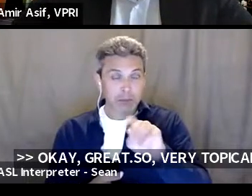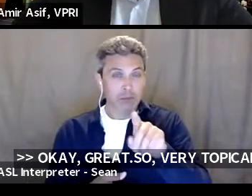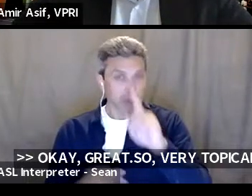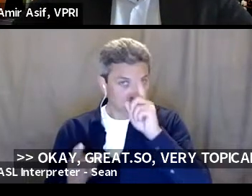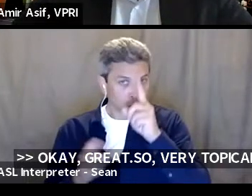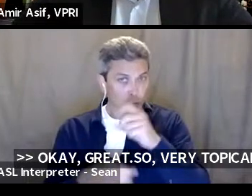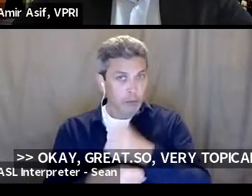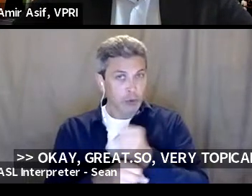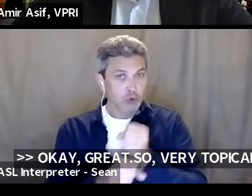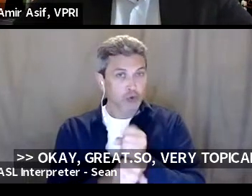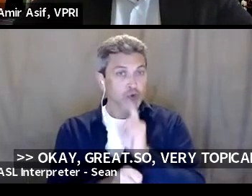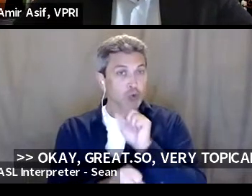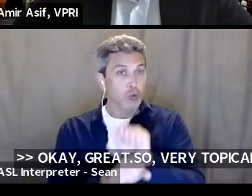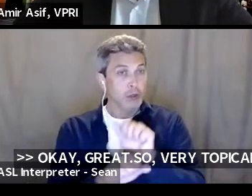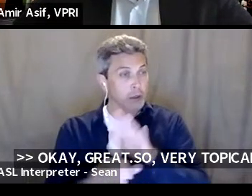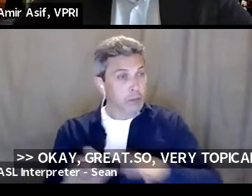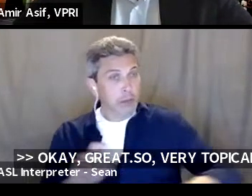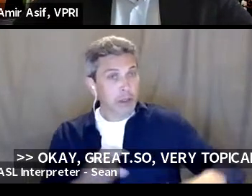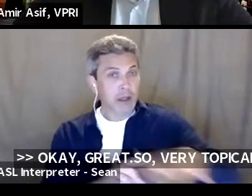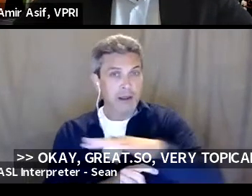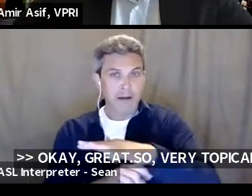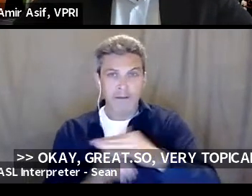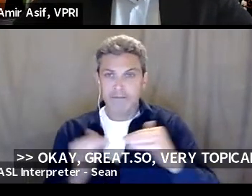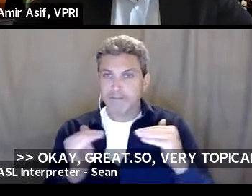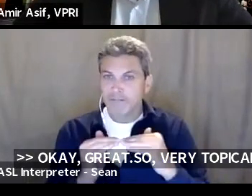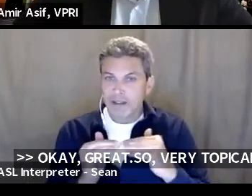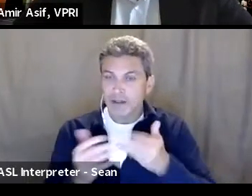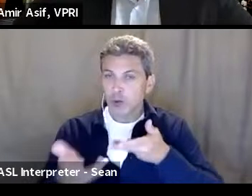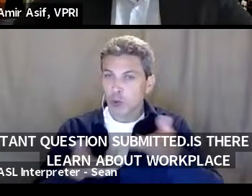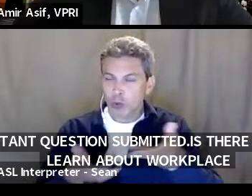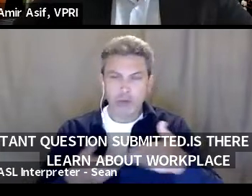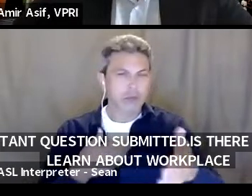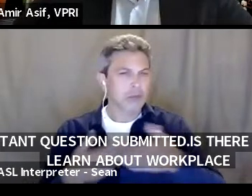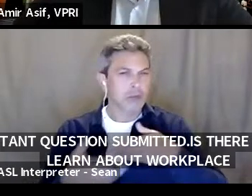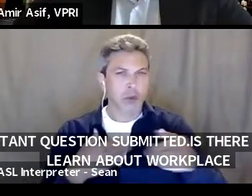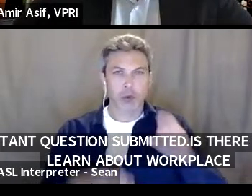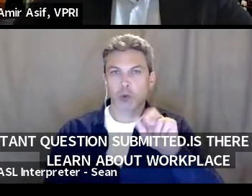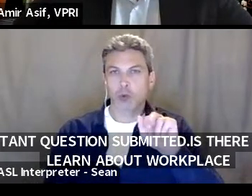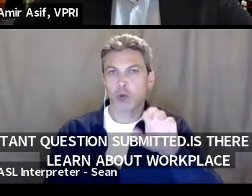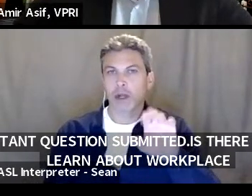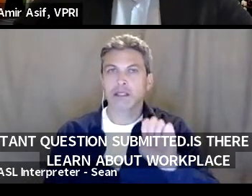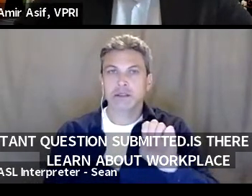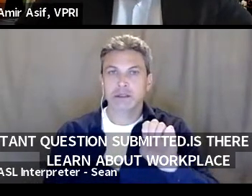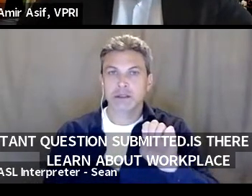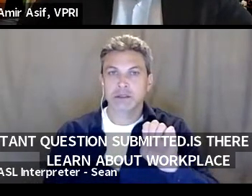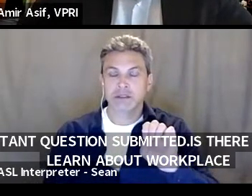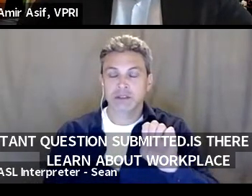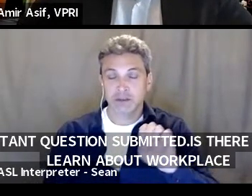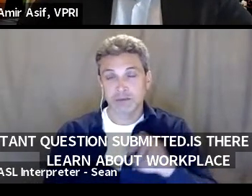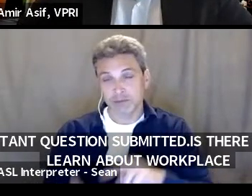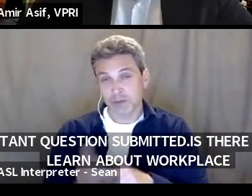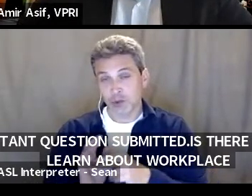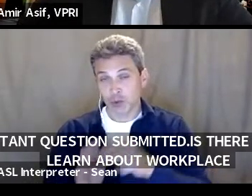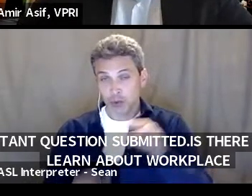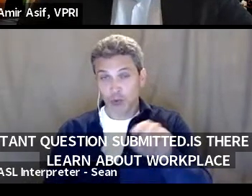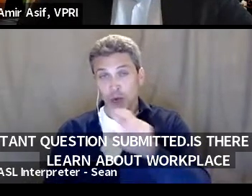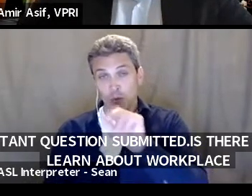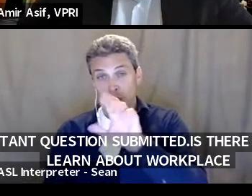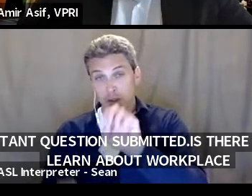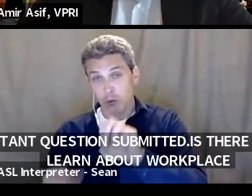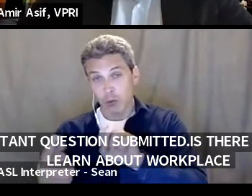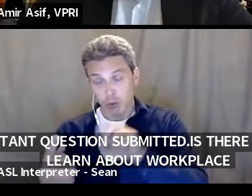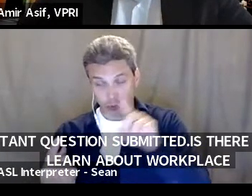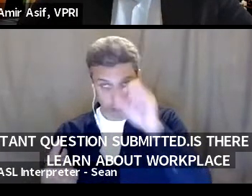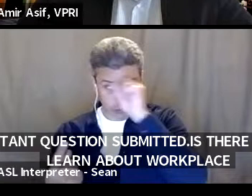workers are treated equally and fairly, regardless of race? And we can probably zoom that out to all members of the org